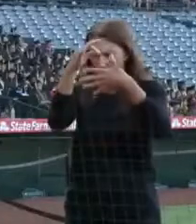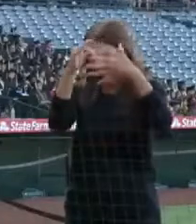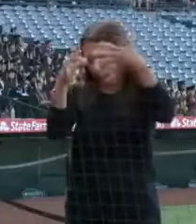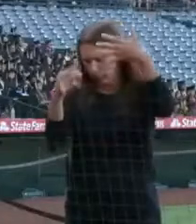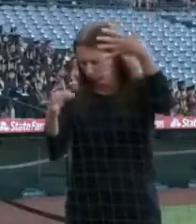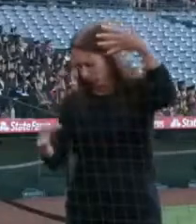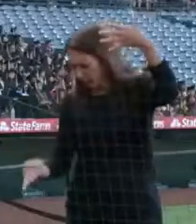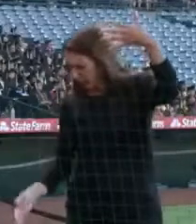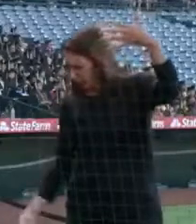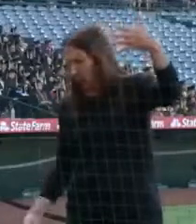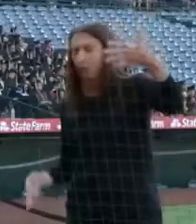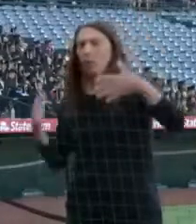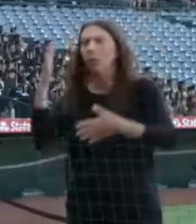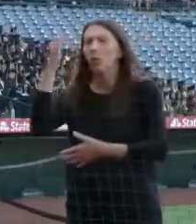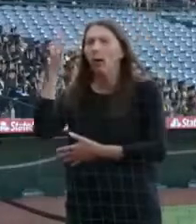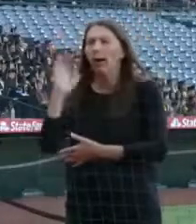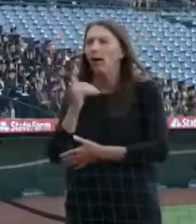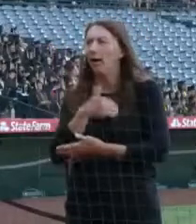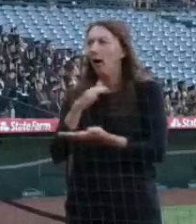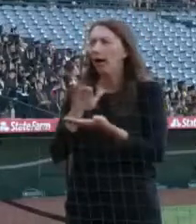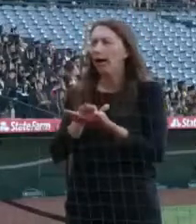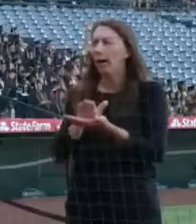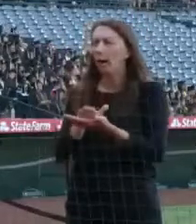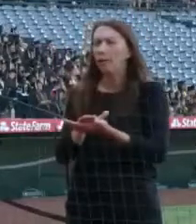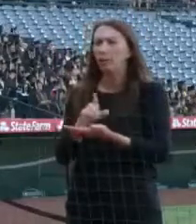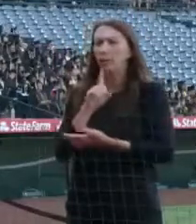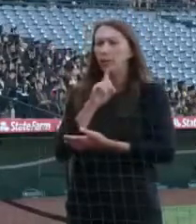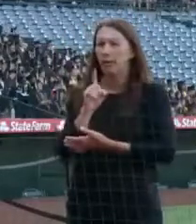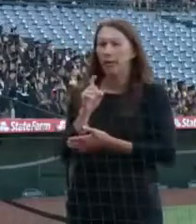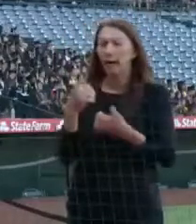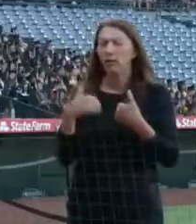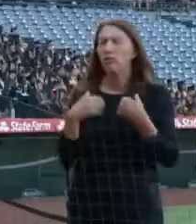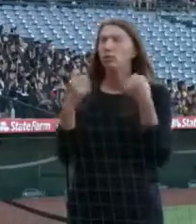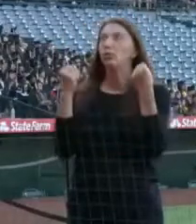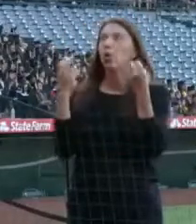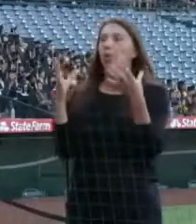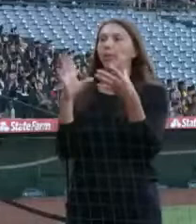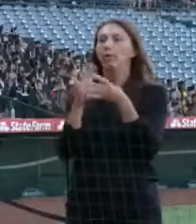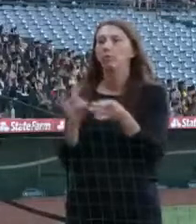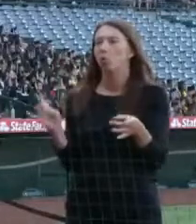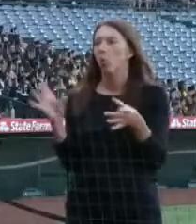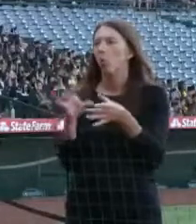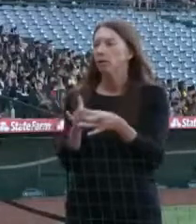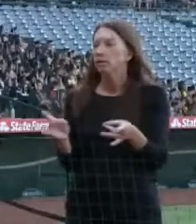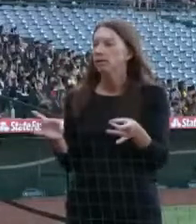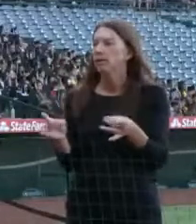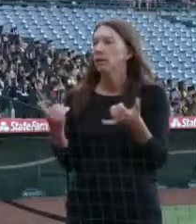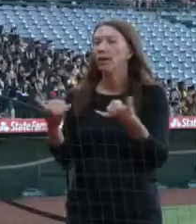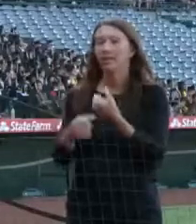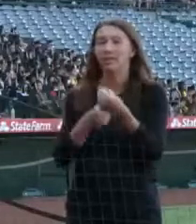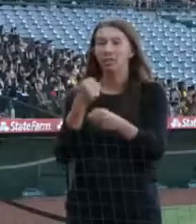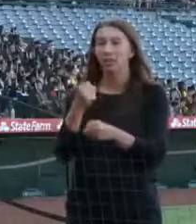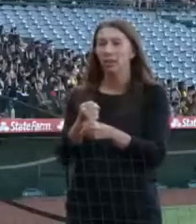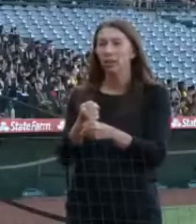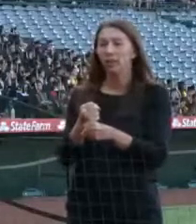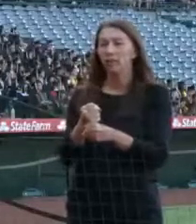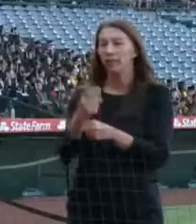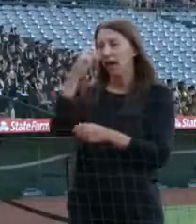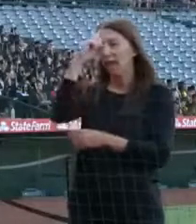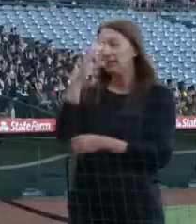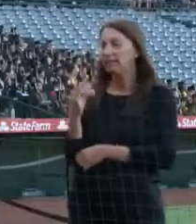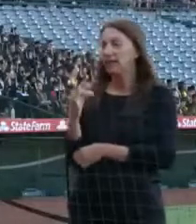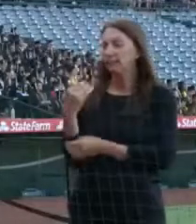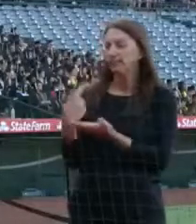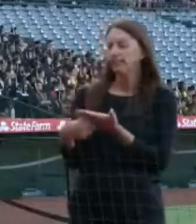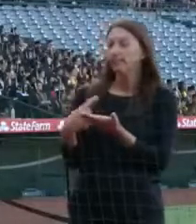our campus is the source of countless stories. This year, I've decided to talk about